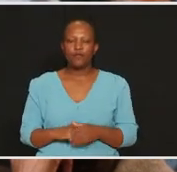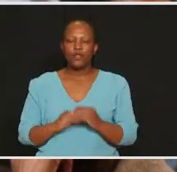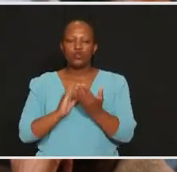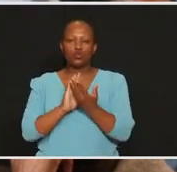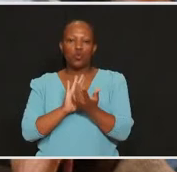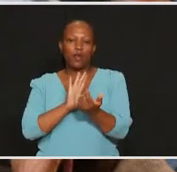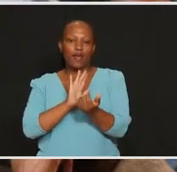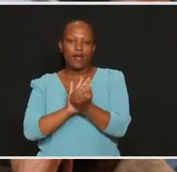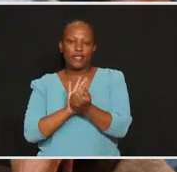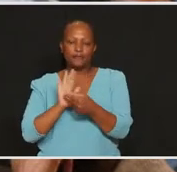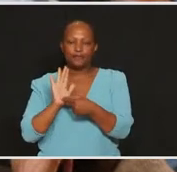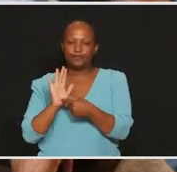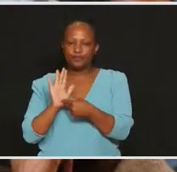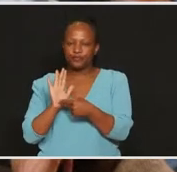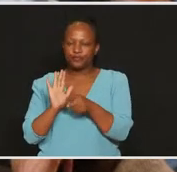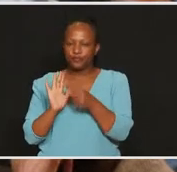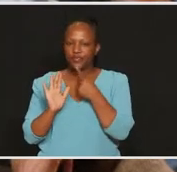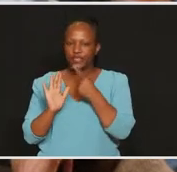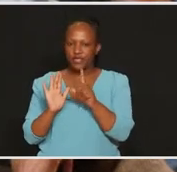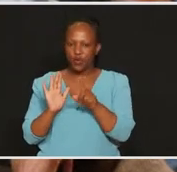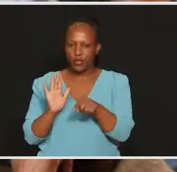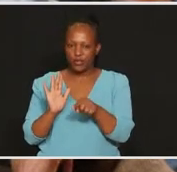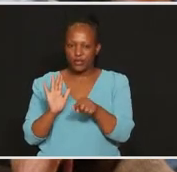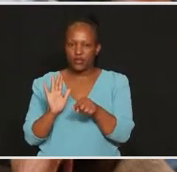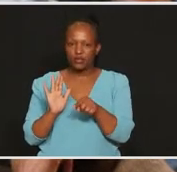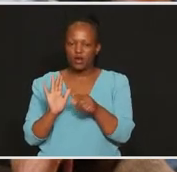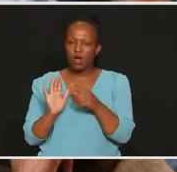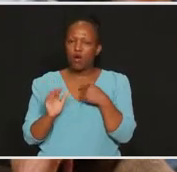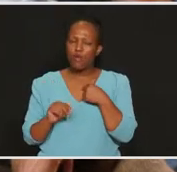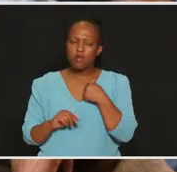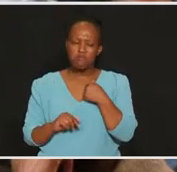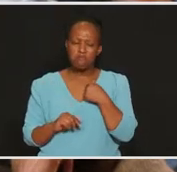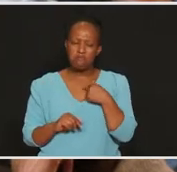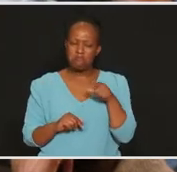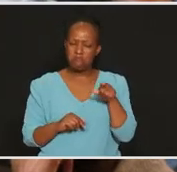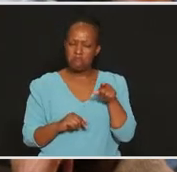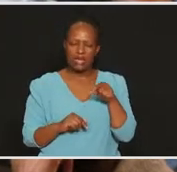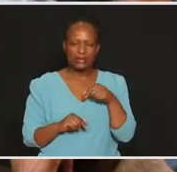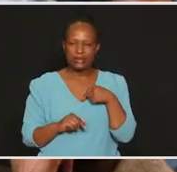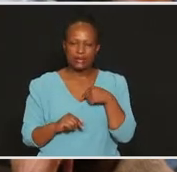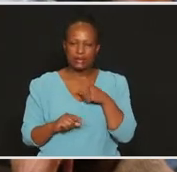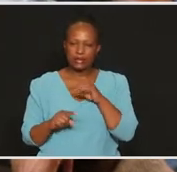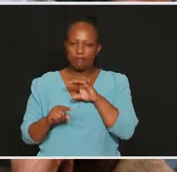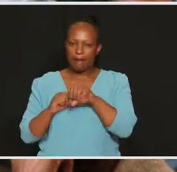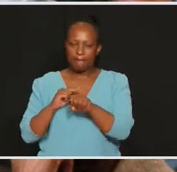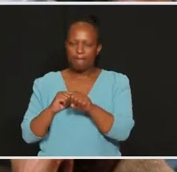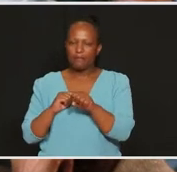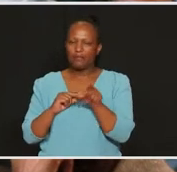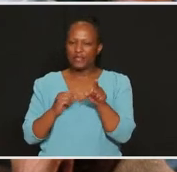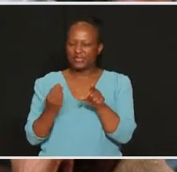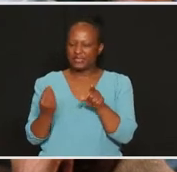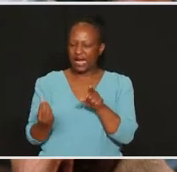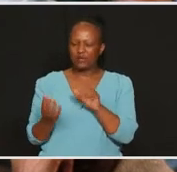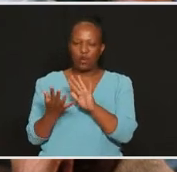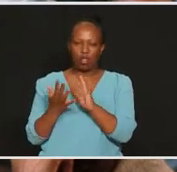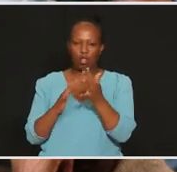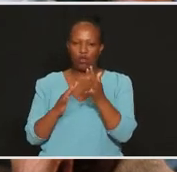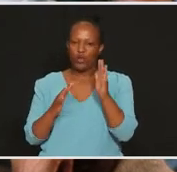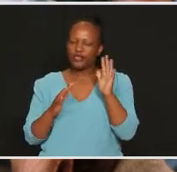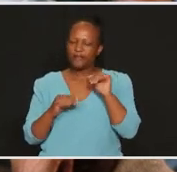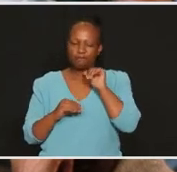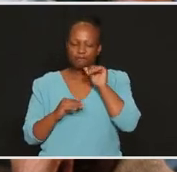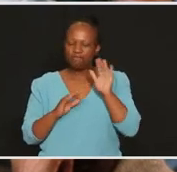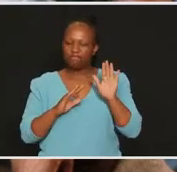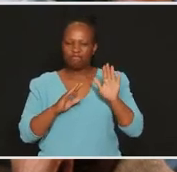Act we realized this would be harmful to our child's development so we opted out to home educate